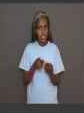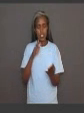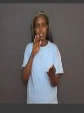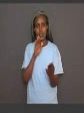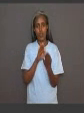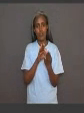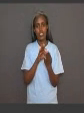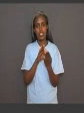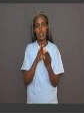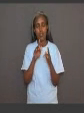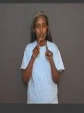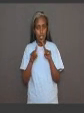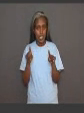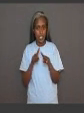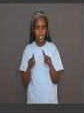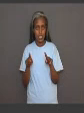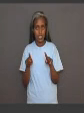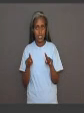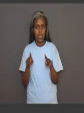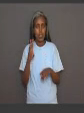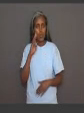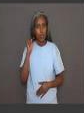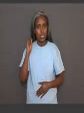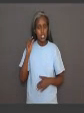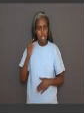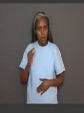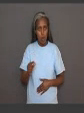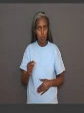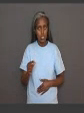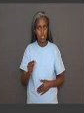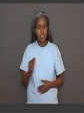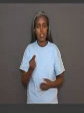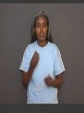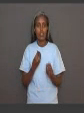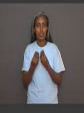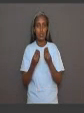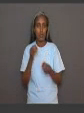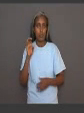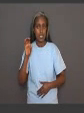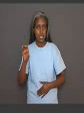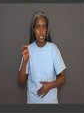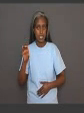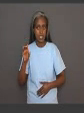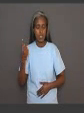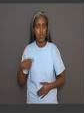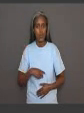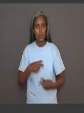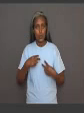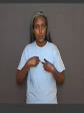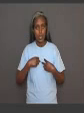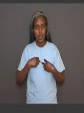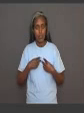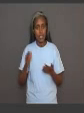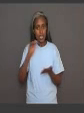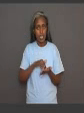coefficient of variation was the lowest for shop C, we have again